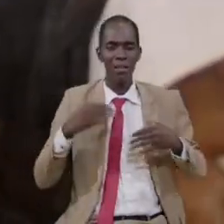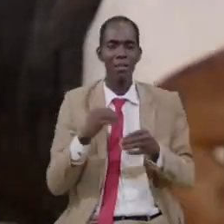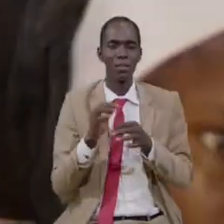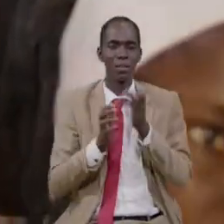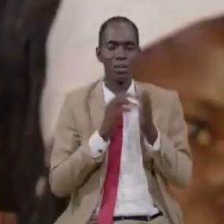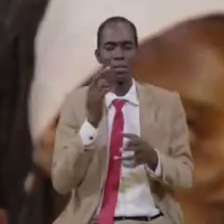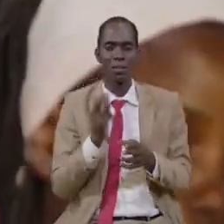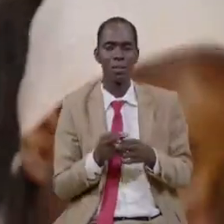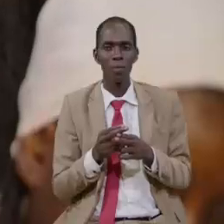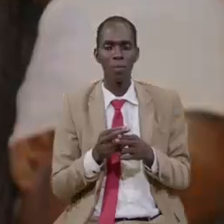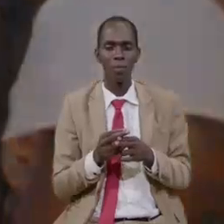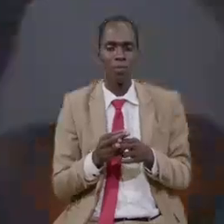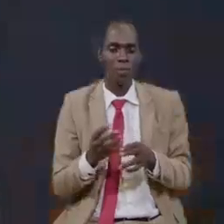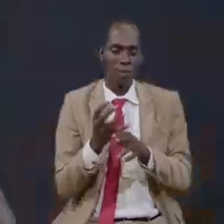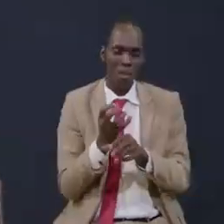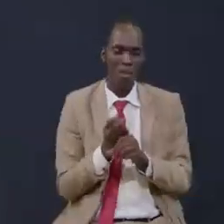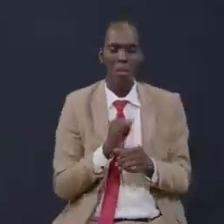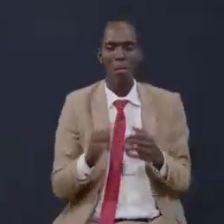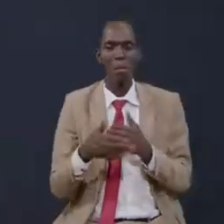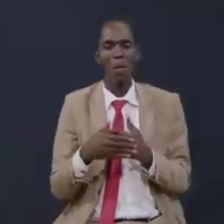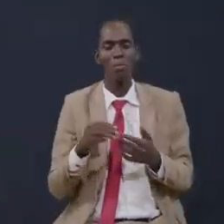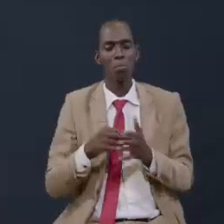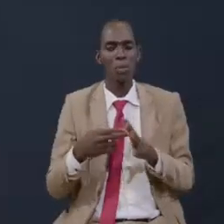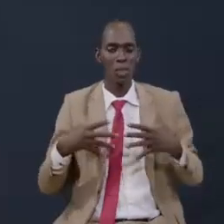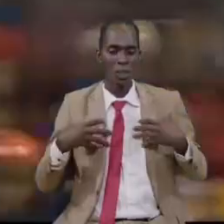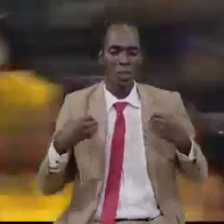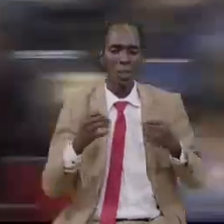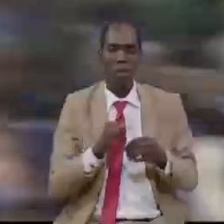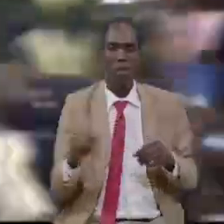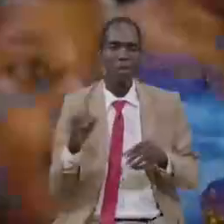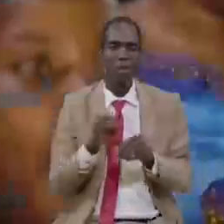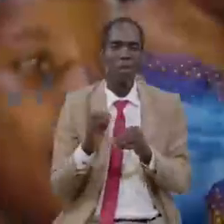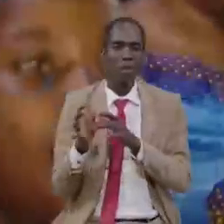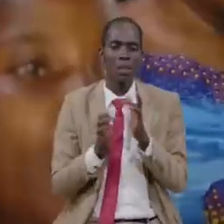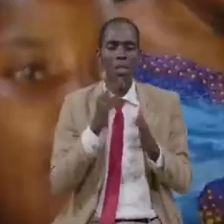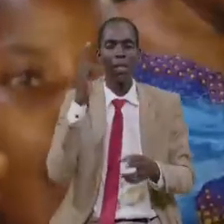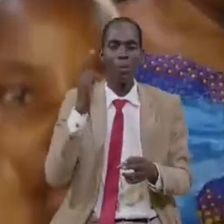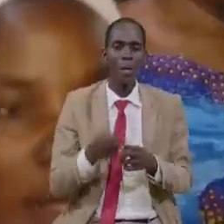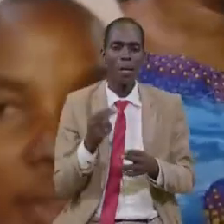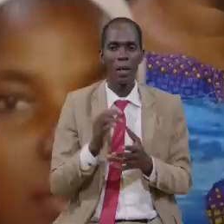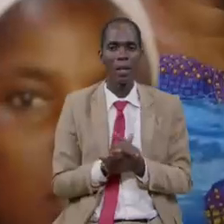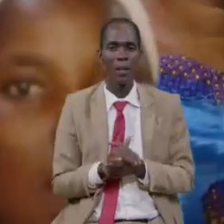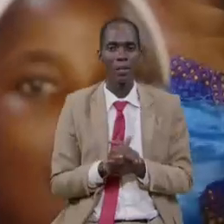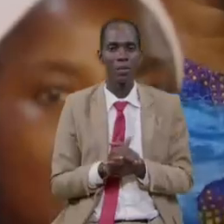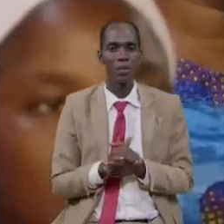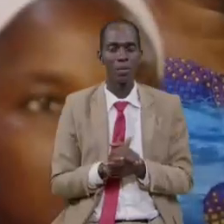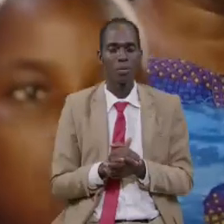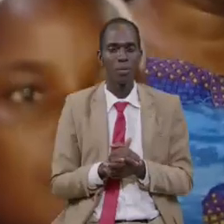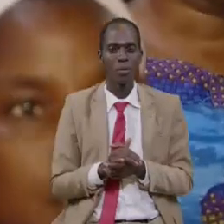Recovery, recovery, recovery in Jesus' name. In